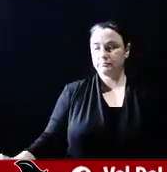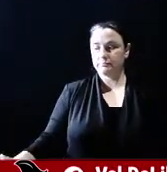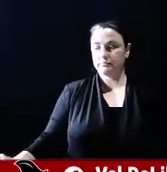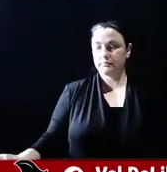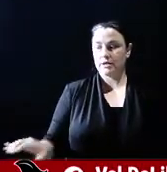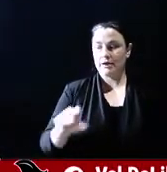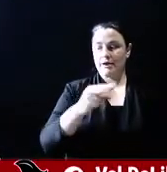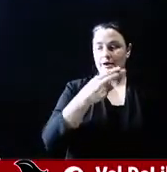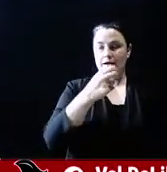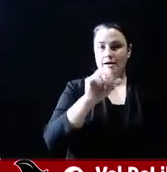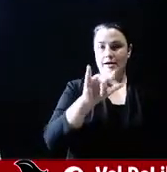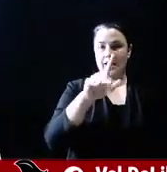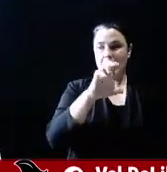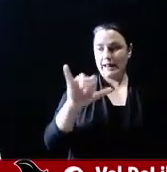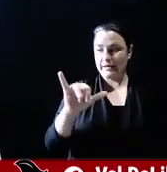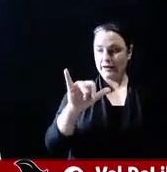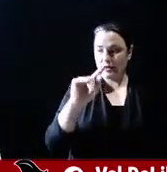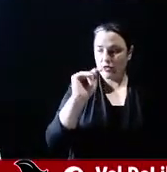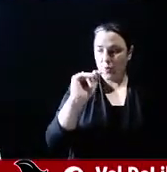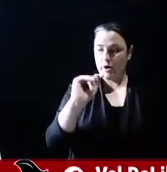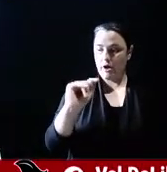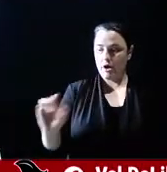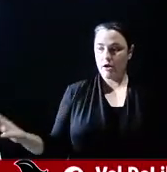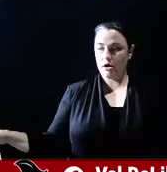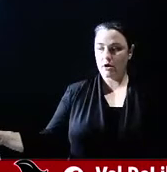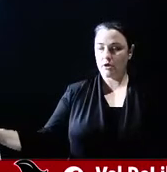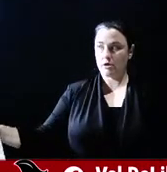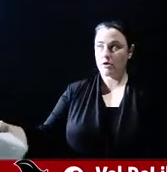Haley Lynn Thorndike.